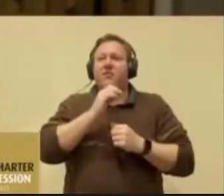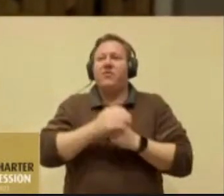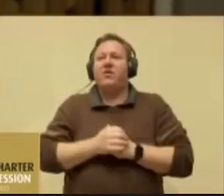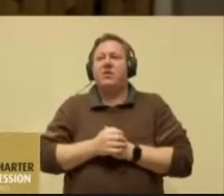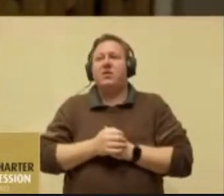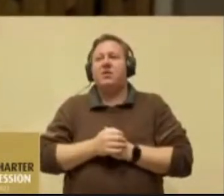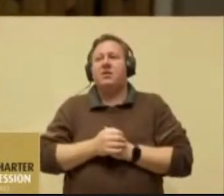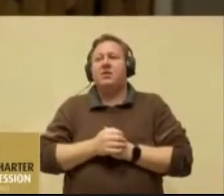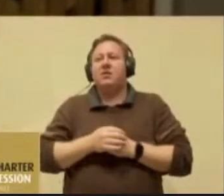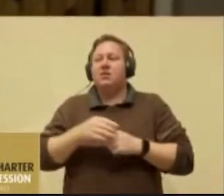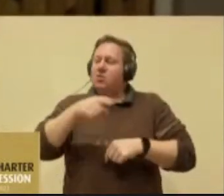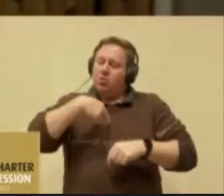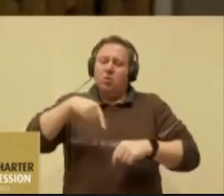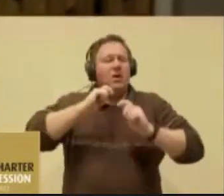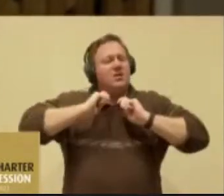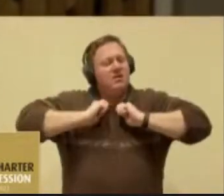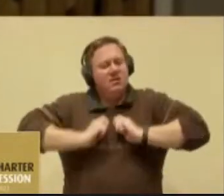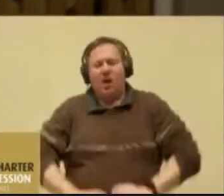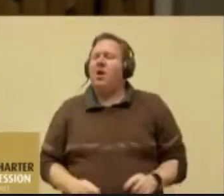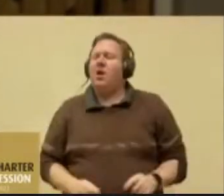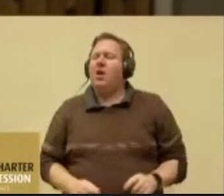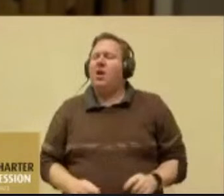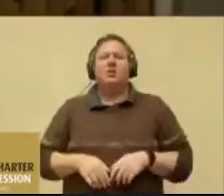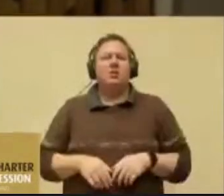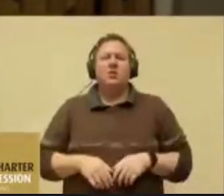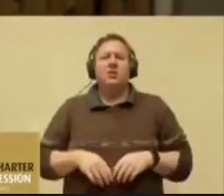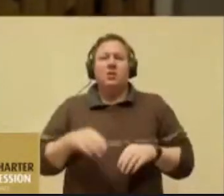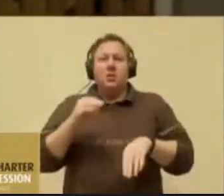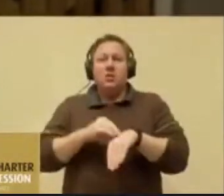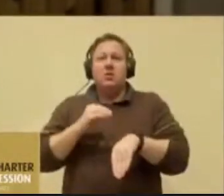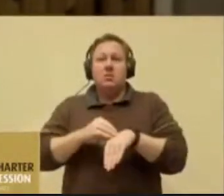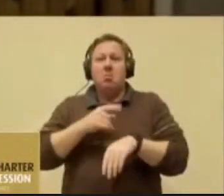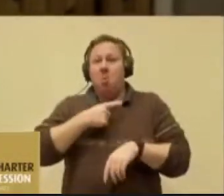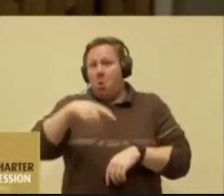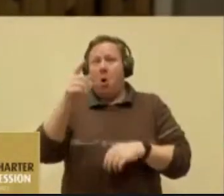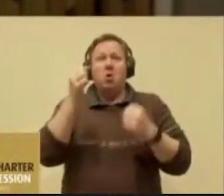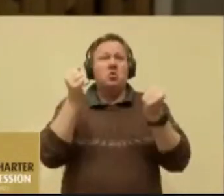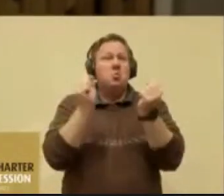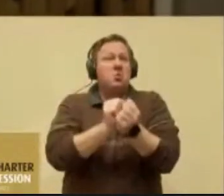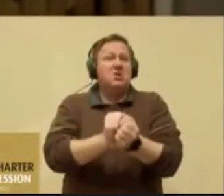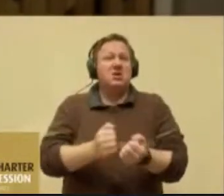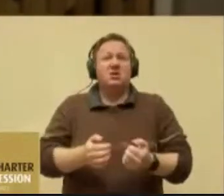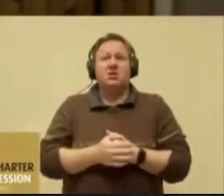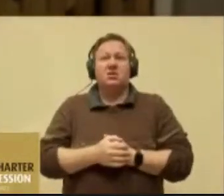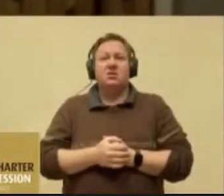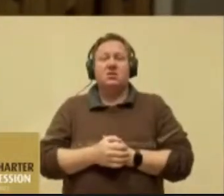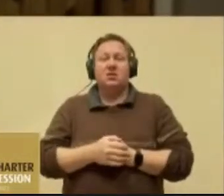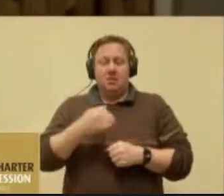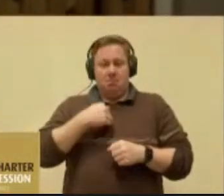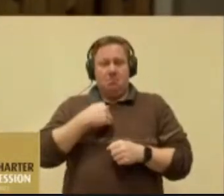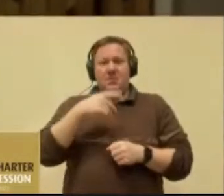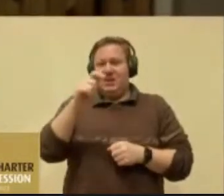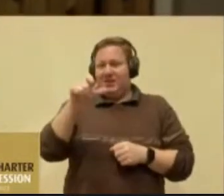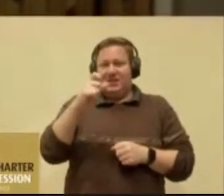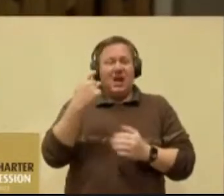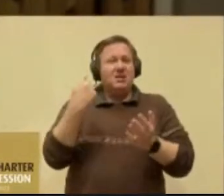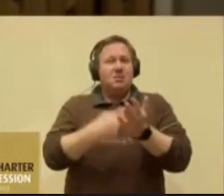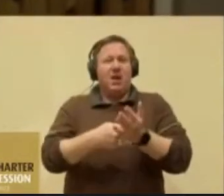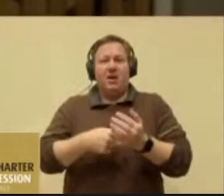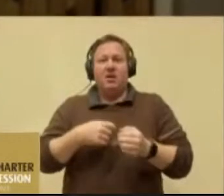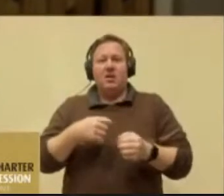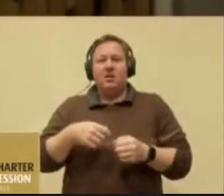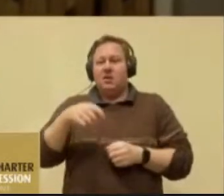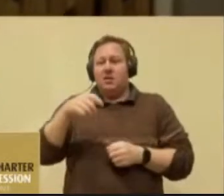that we are tired it seems like if the more they go to prison imagine i'm a taxpayer somebody